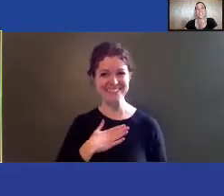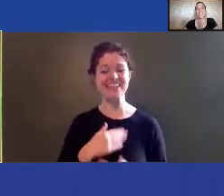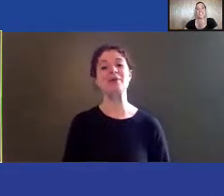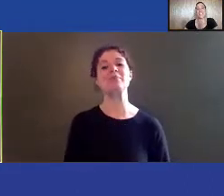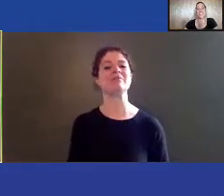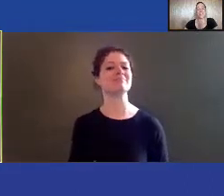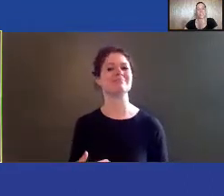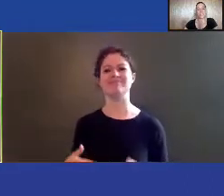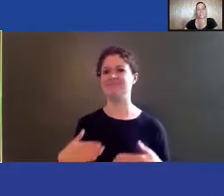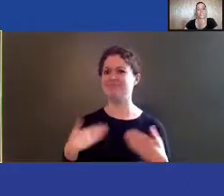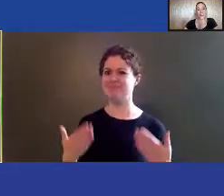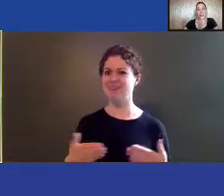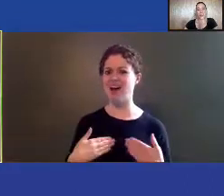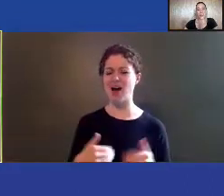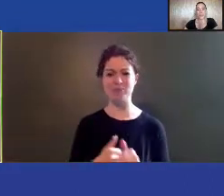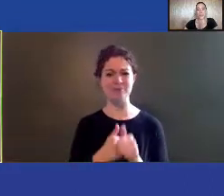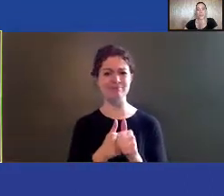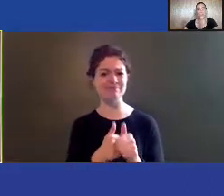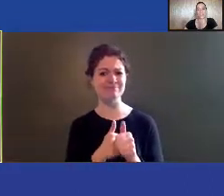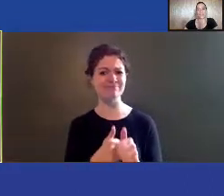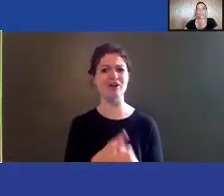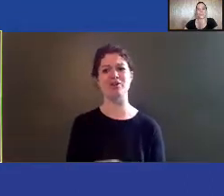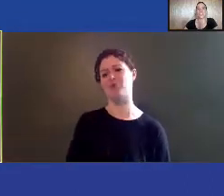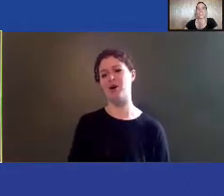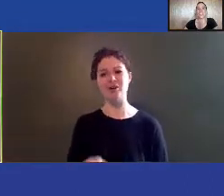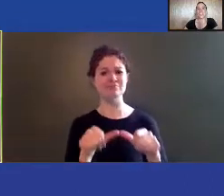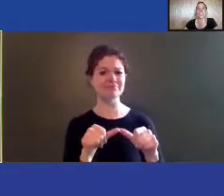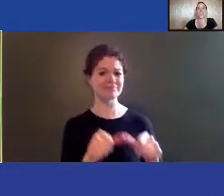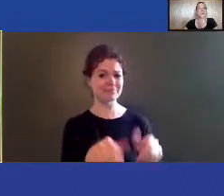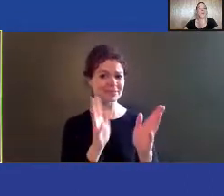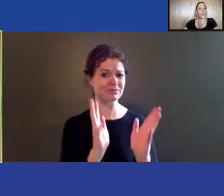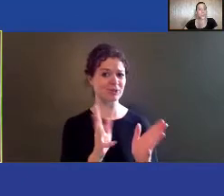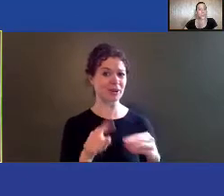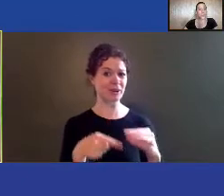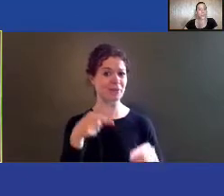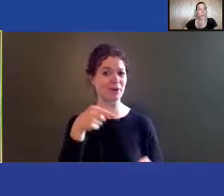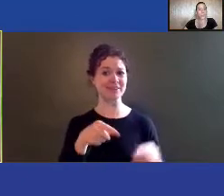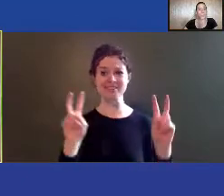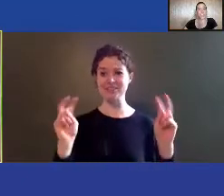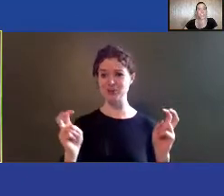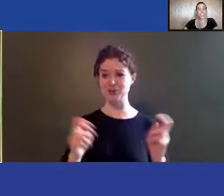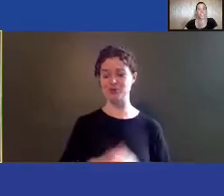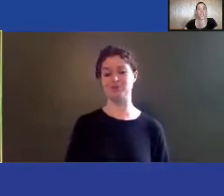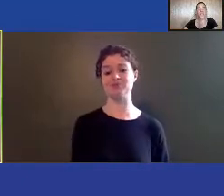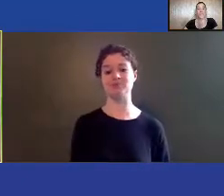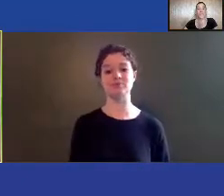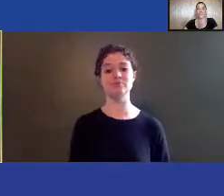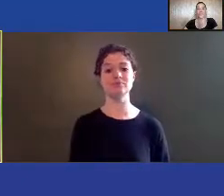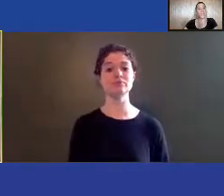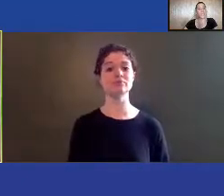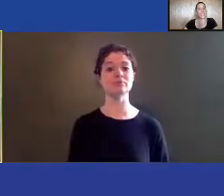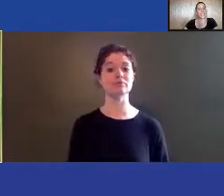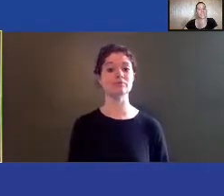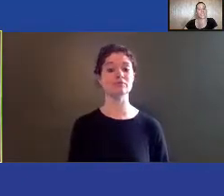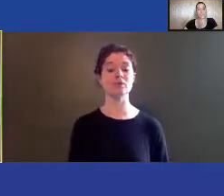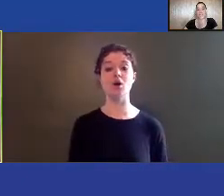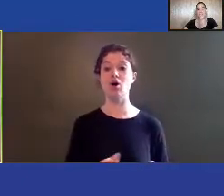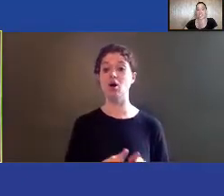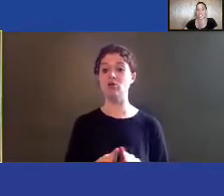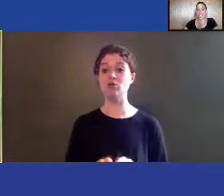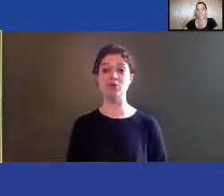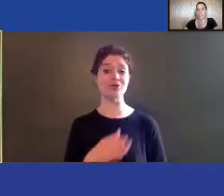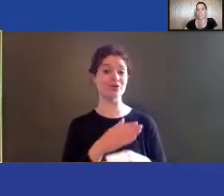with y'all in our session follow-up on the community board. And we'll also drop a link in the chat to a PDF